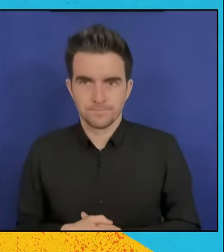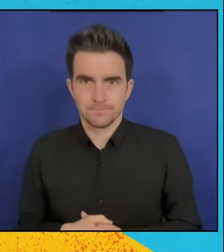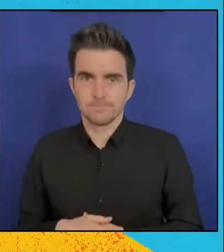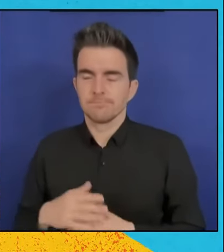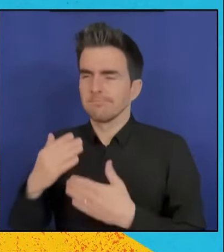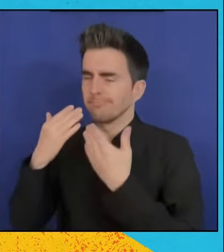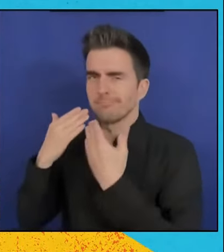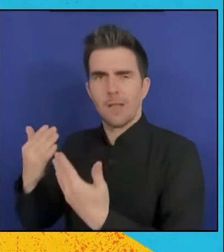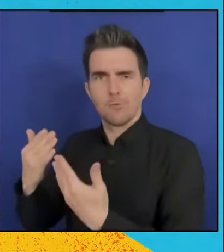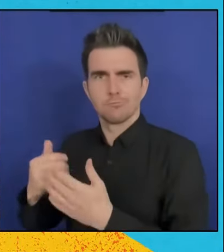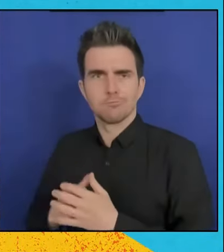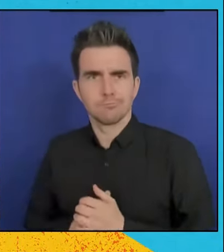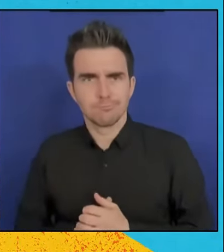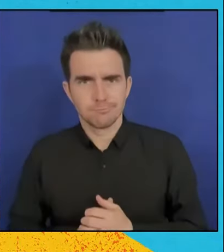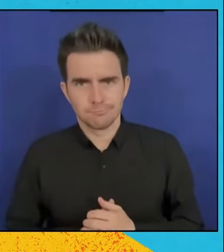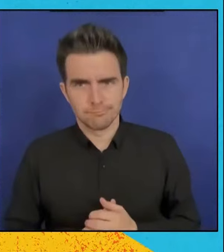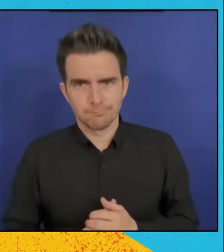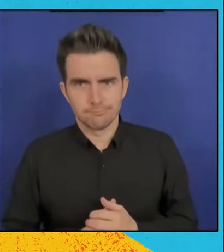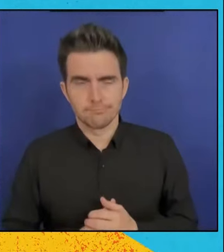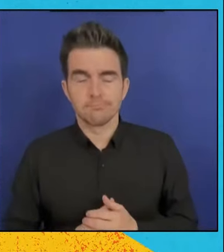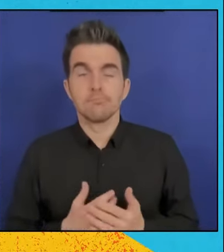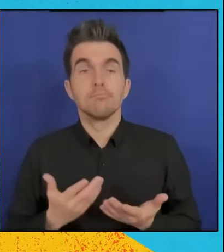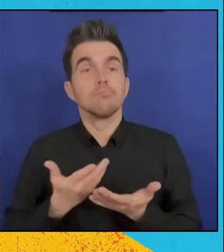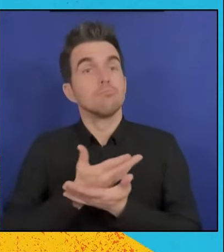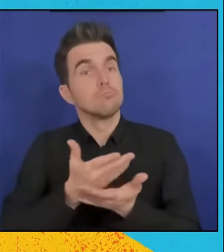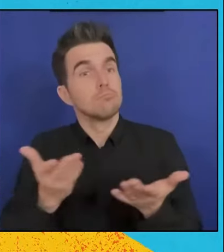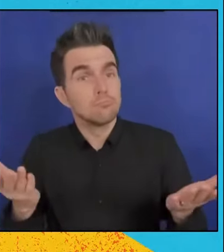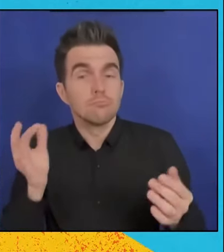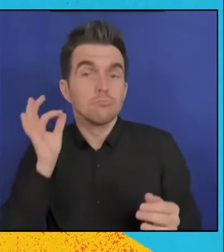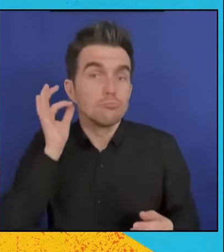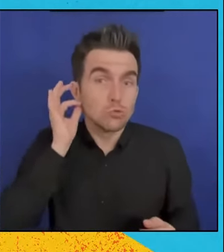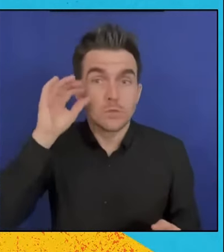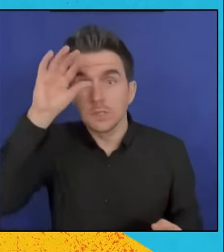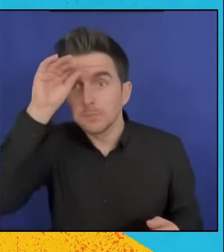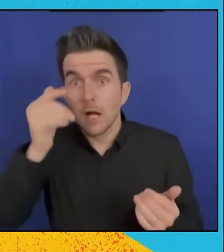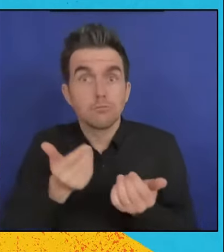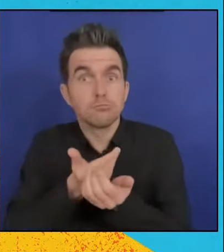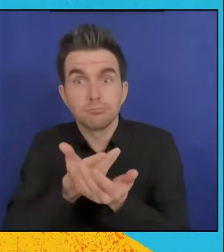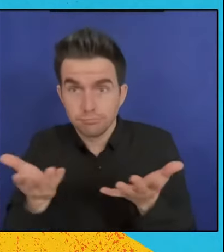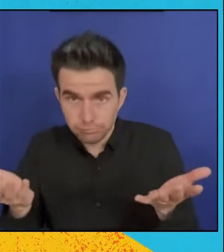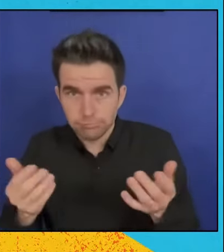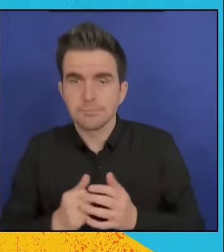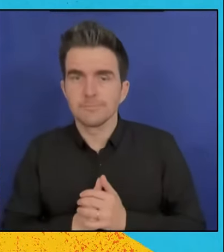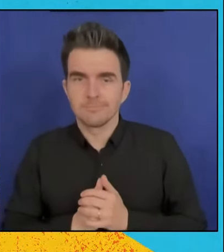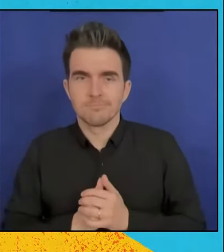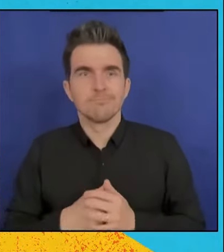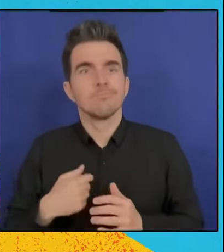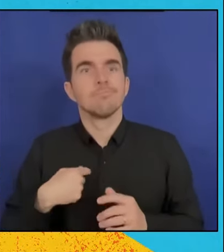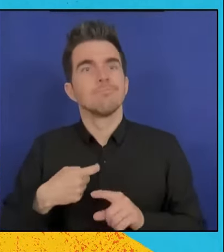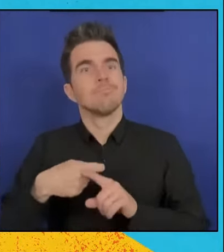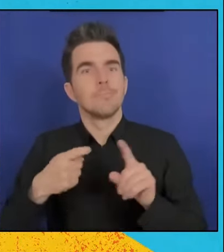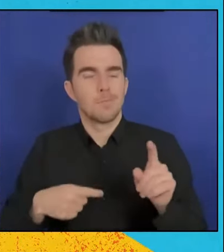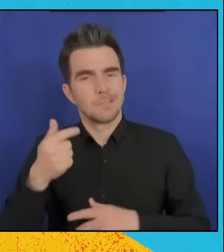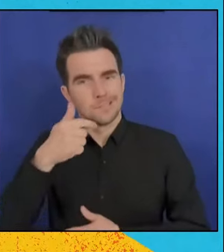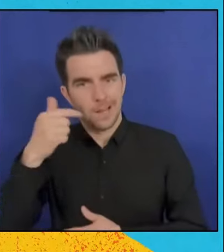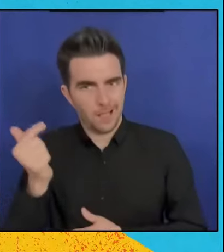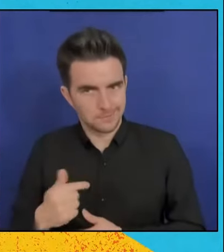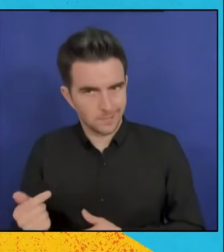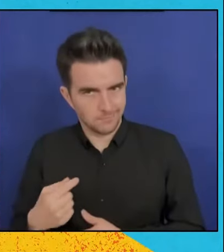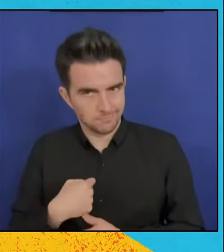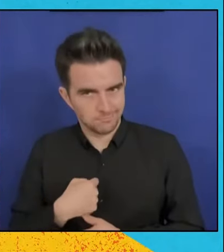Kawago from Tanzania, a climate activist working on recycling and repurposing lithium-ion batteries from laptops